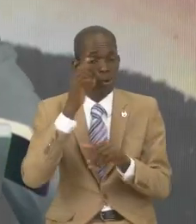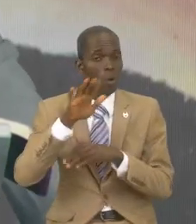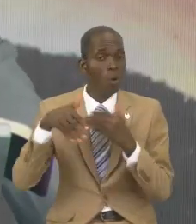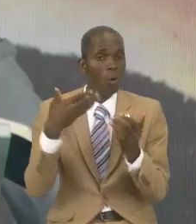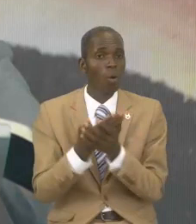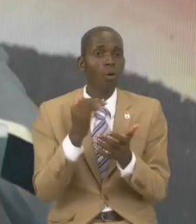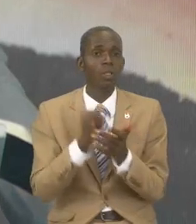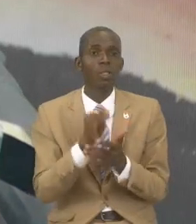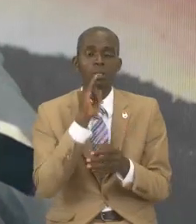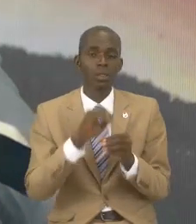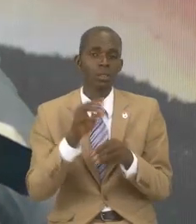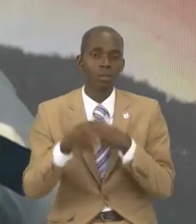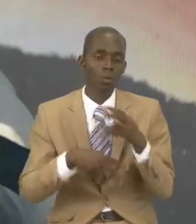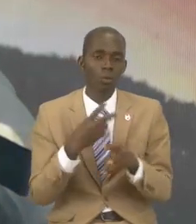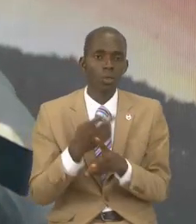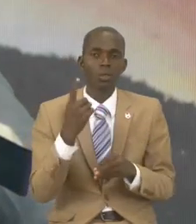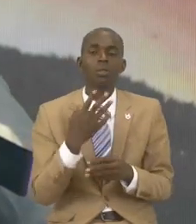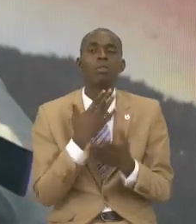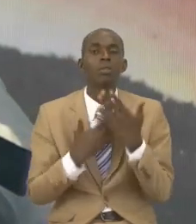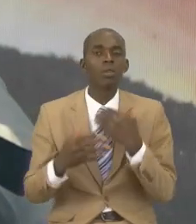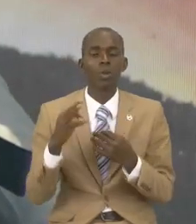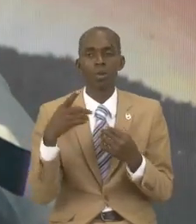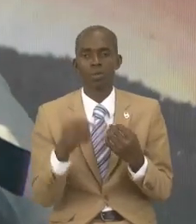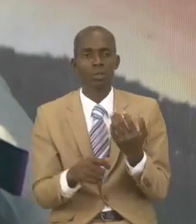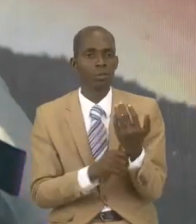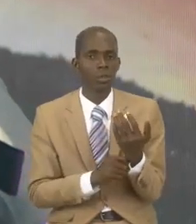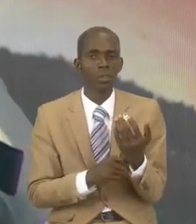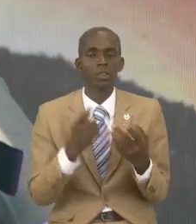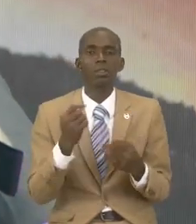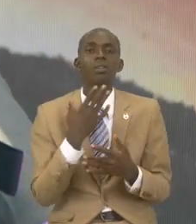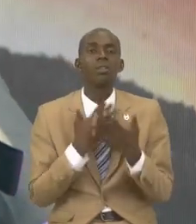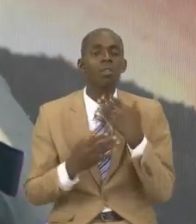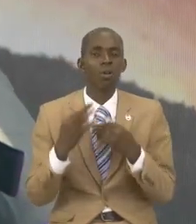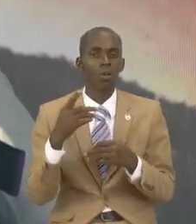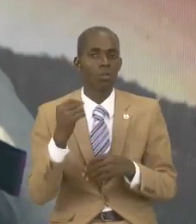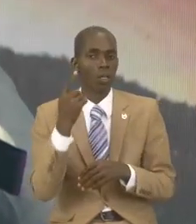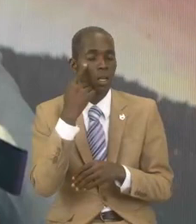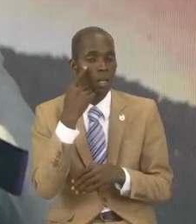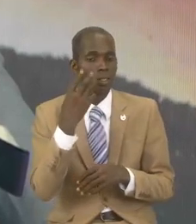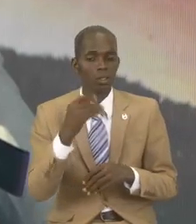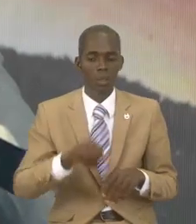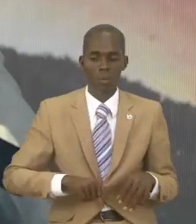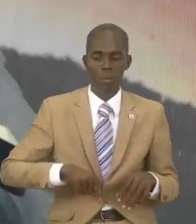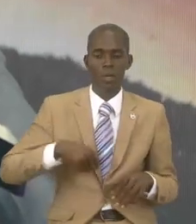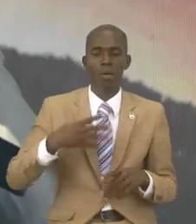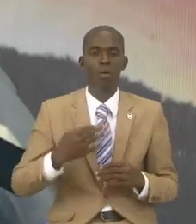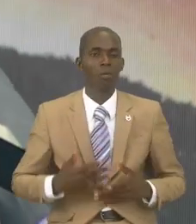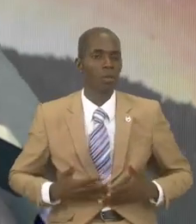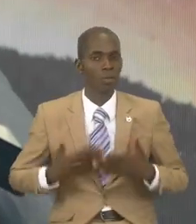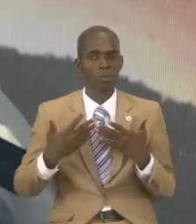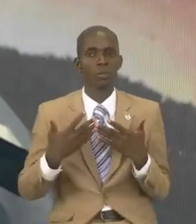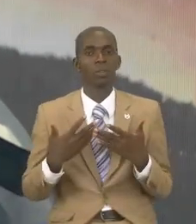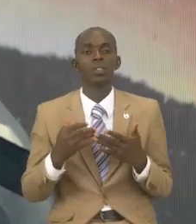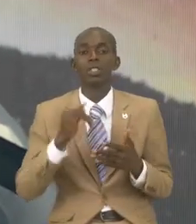the lust of the flesh, the lust of the eyes, the pride of life,